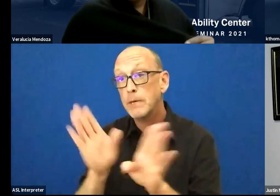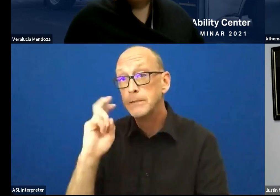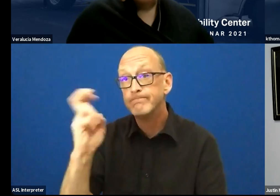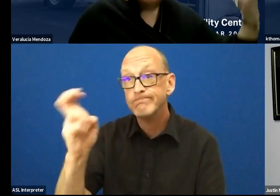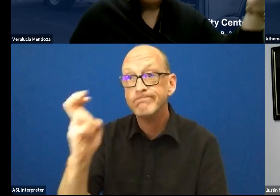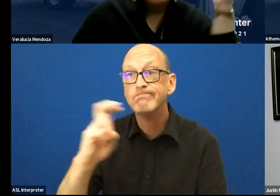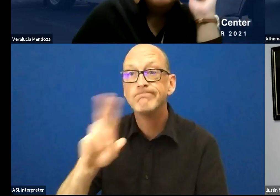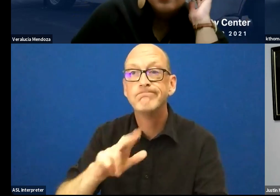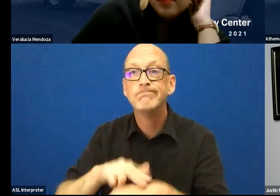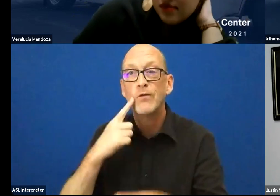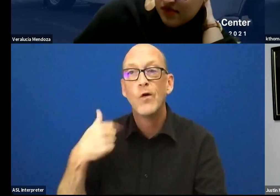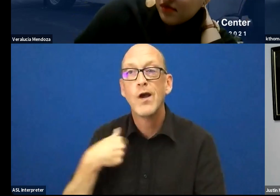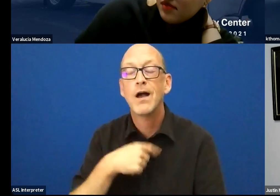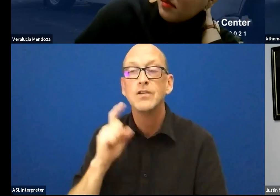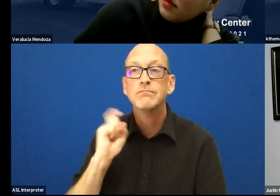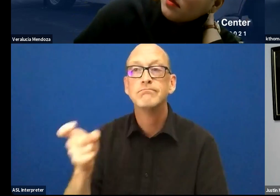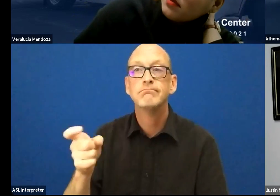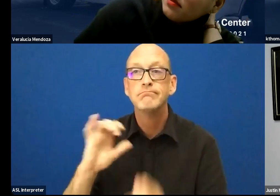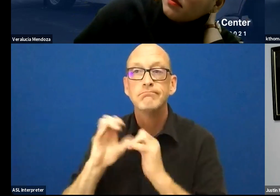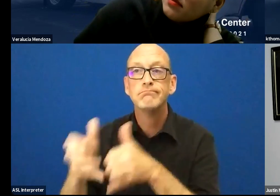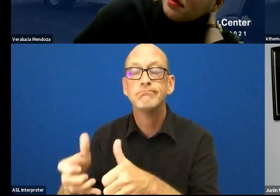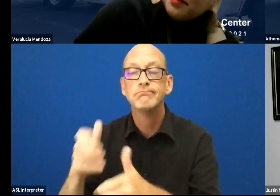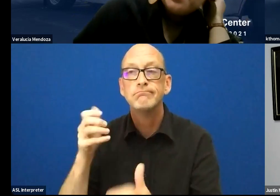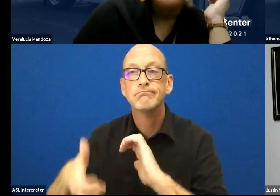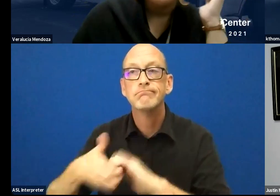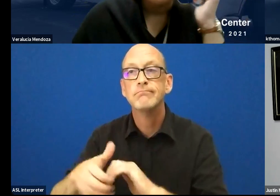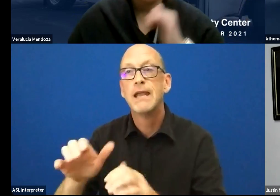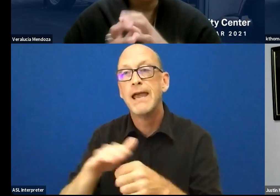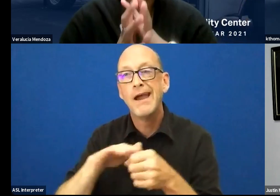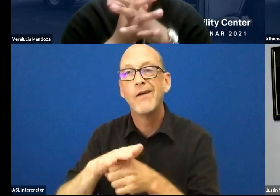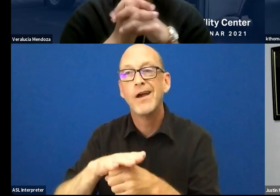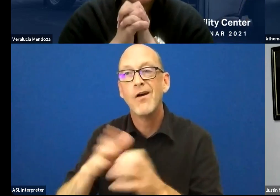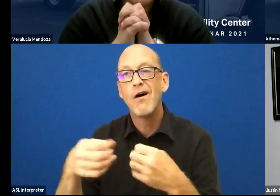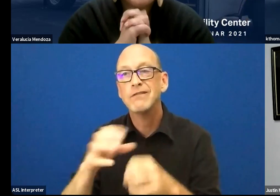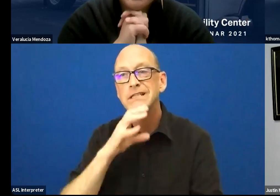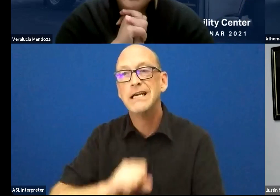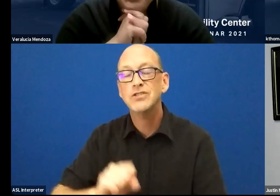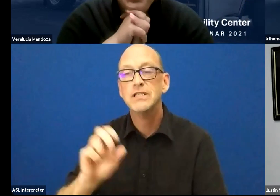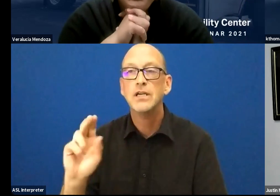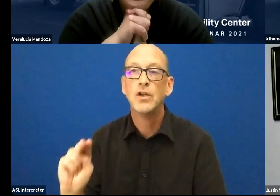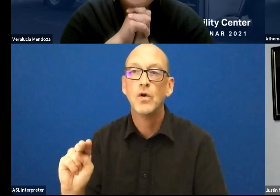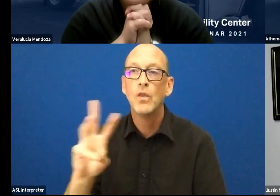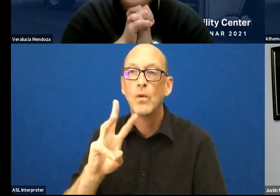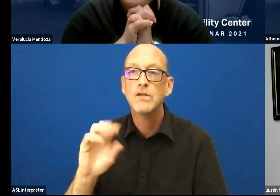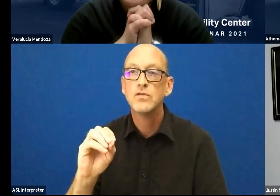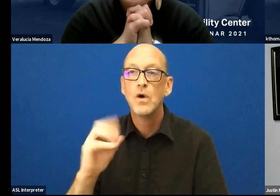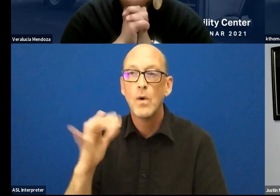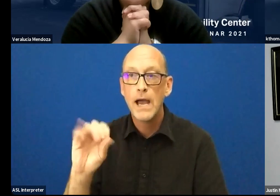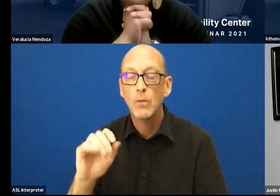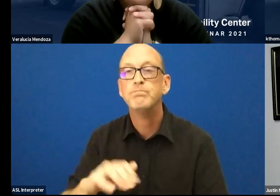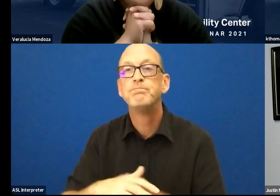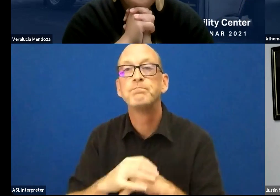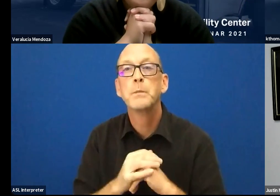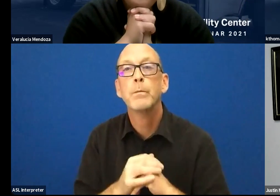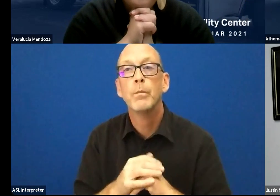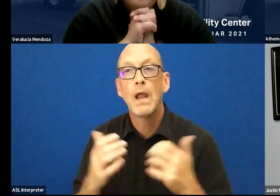natural for us to give this award to our close friend and partner, the Area Office on Aging of Northwestern Ohio. And I have a